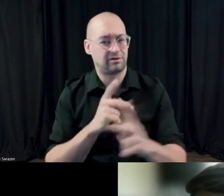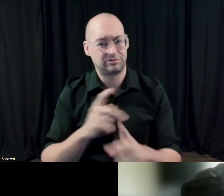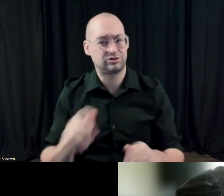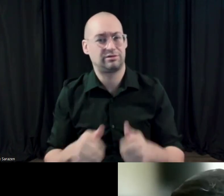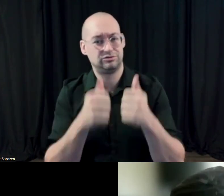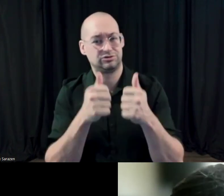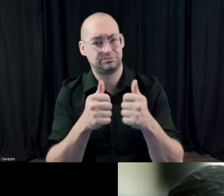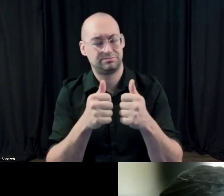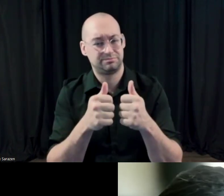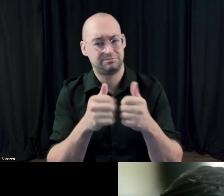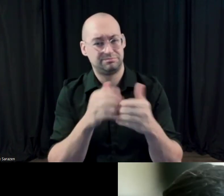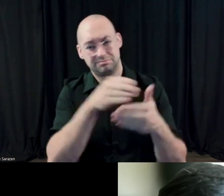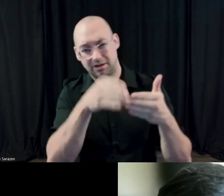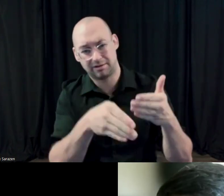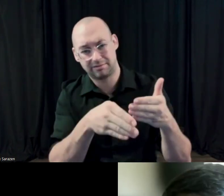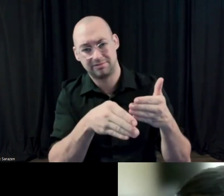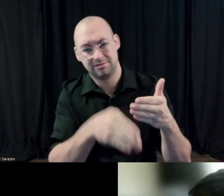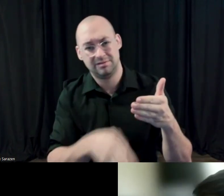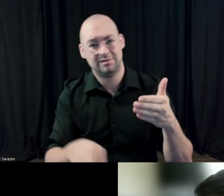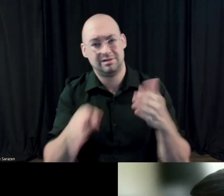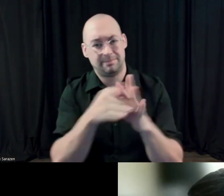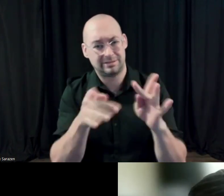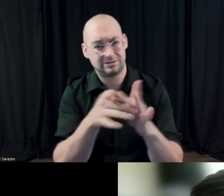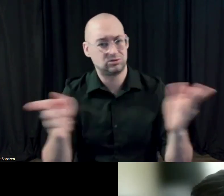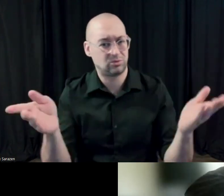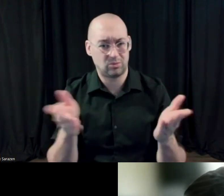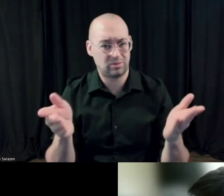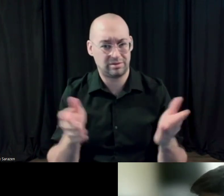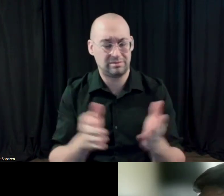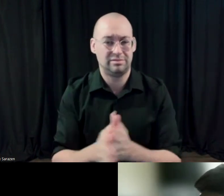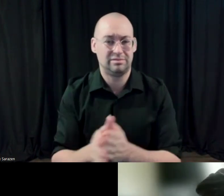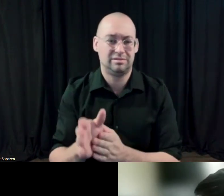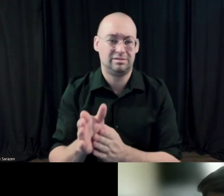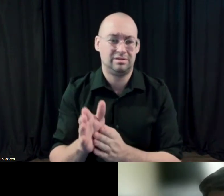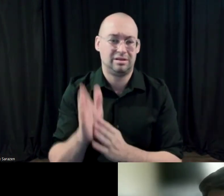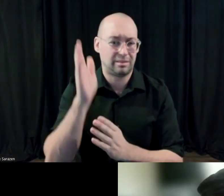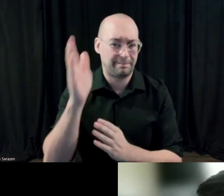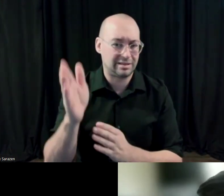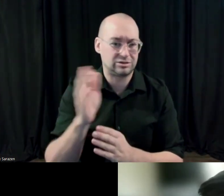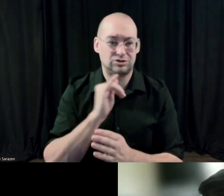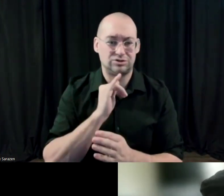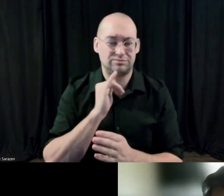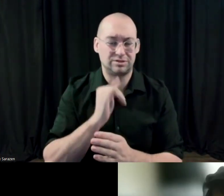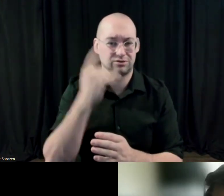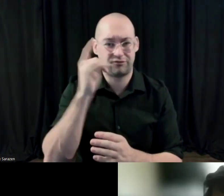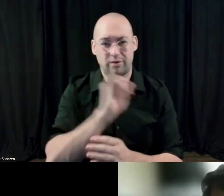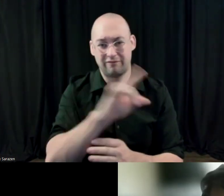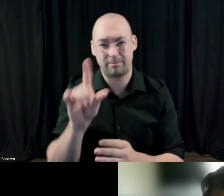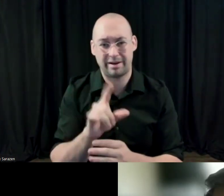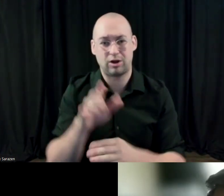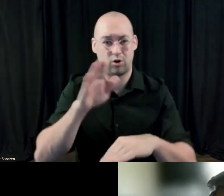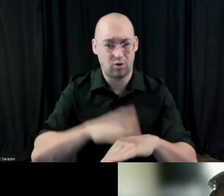message for all of us on this committee and as advocates off this committee and in your work